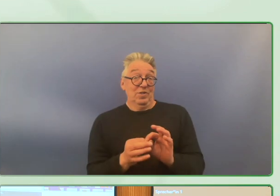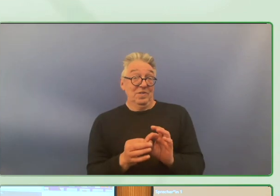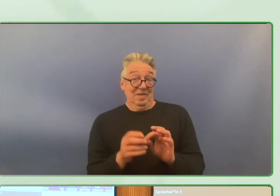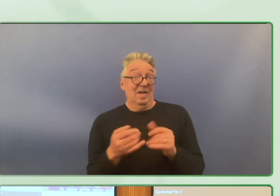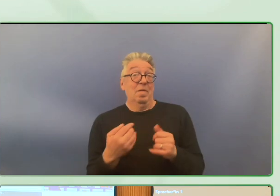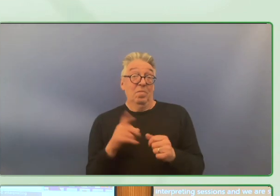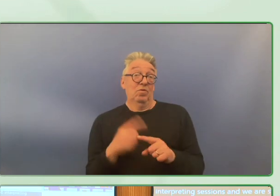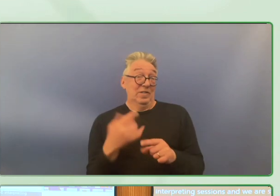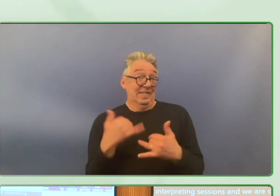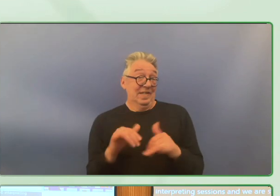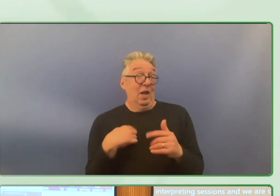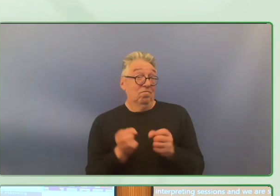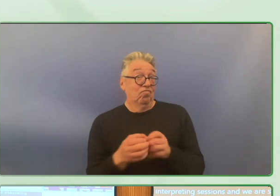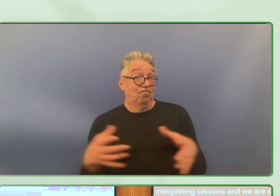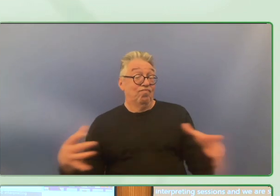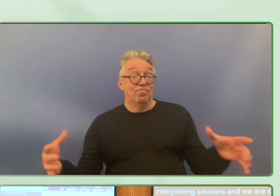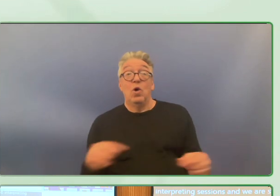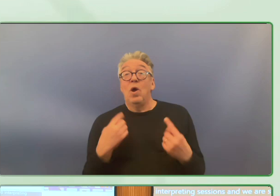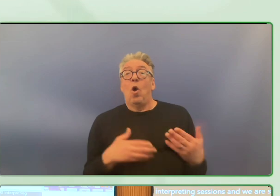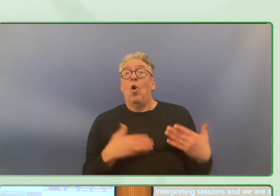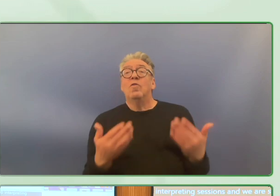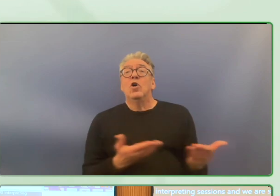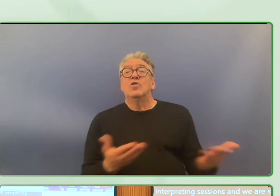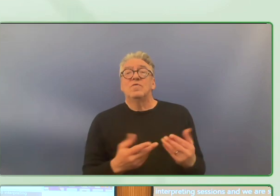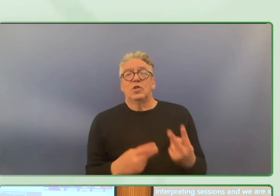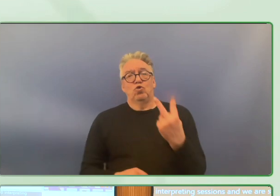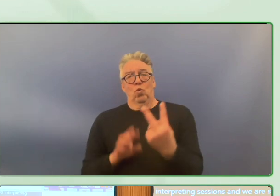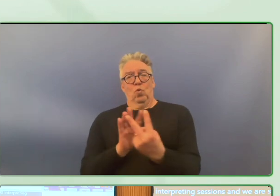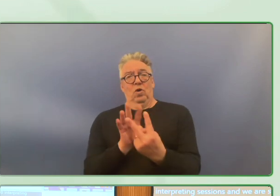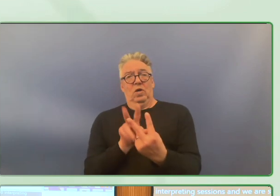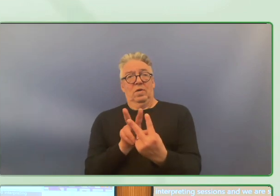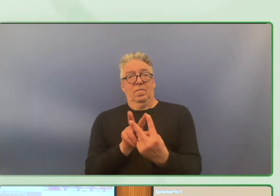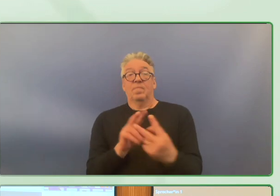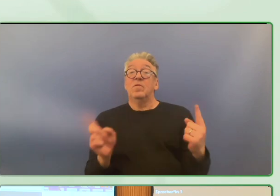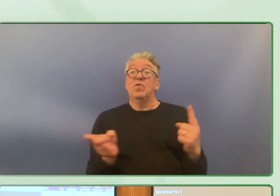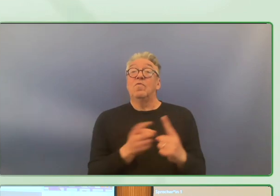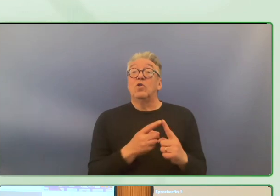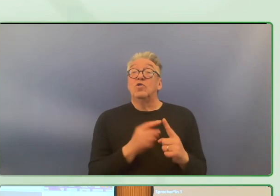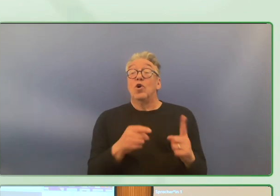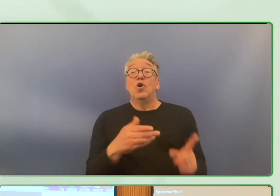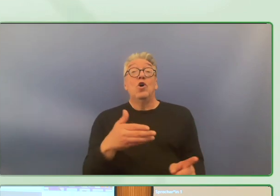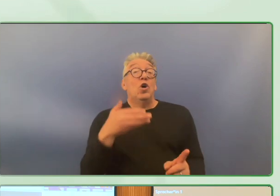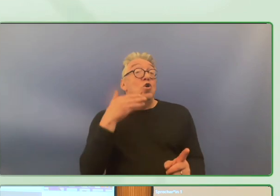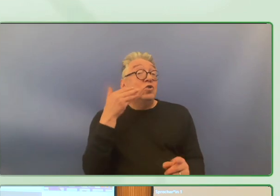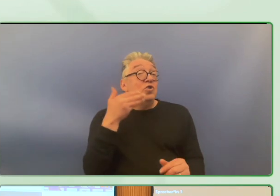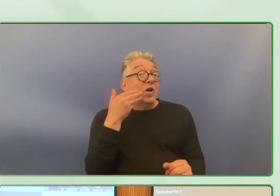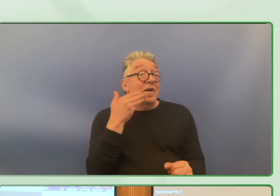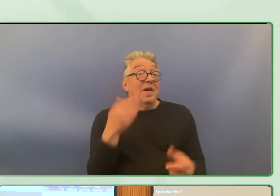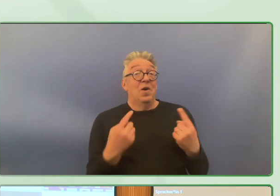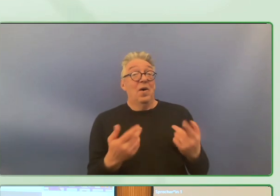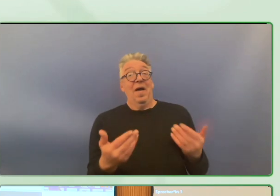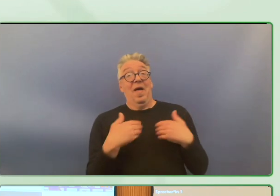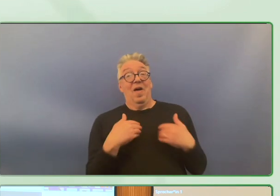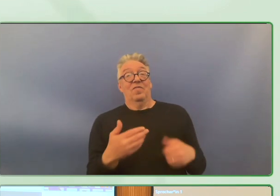do, we offer mainly two services. The first service, that in Czech Republic, we have our own call center of